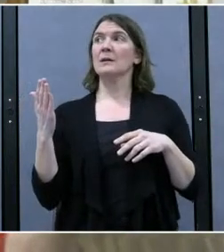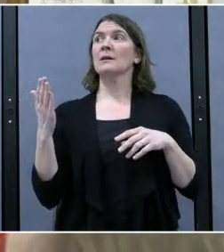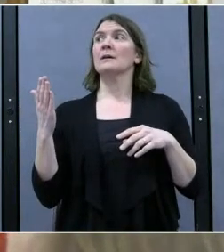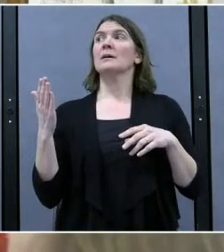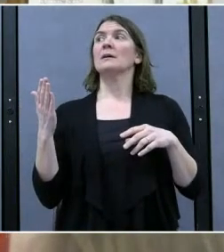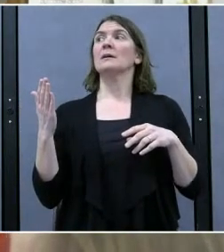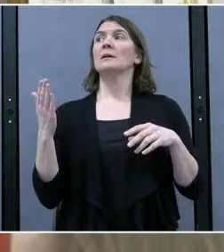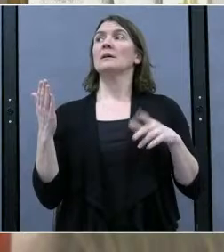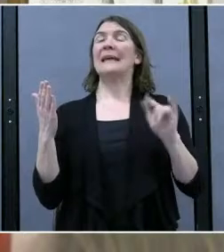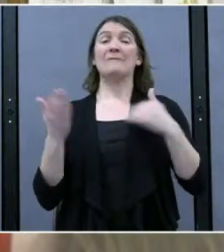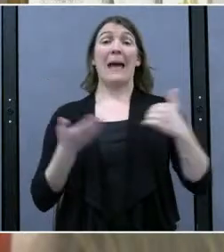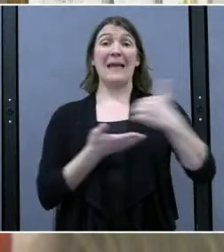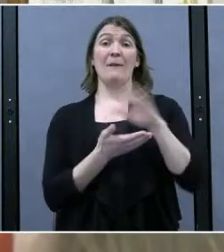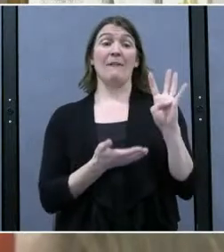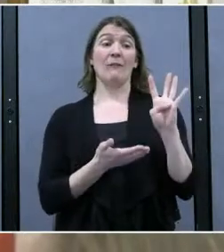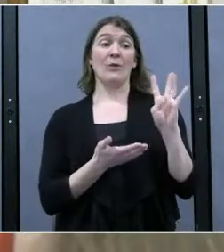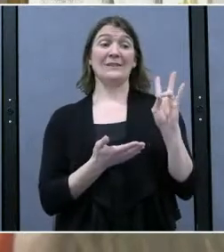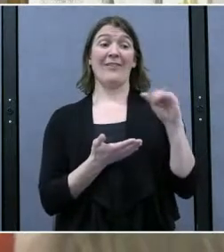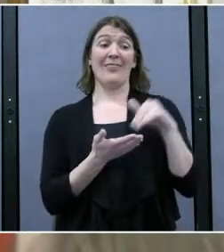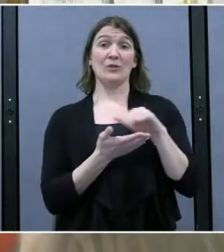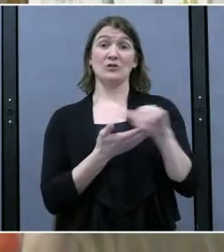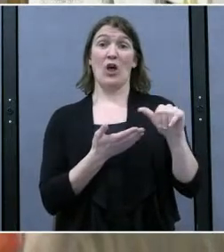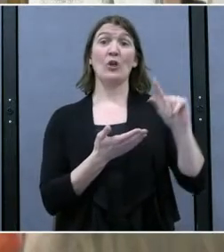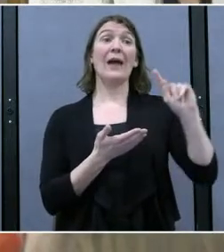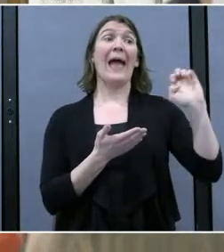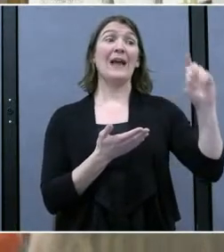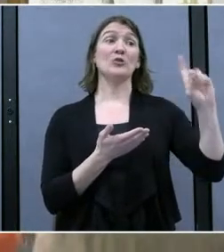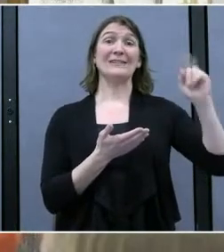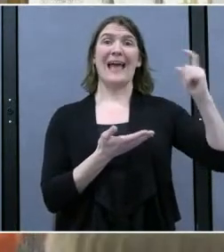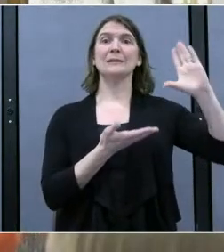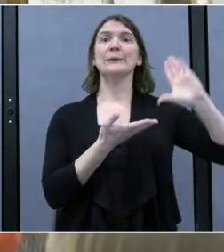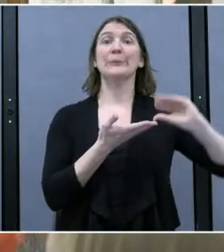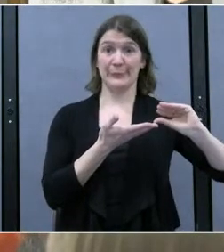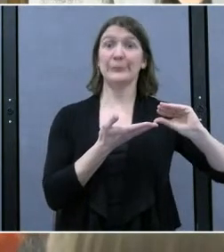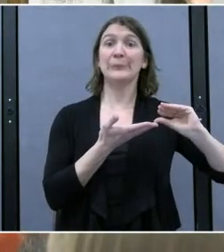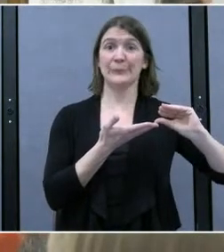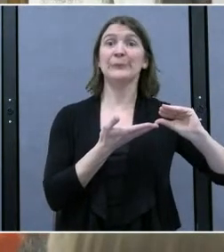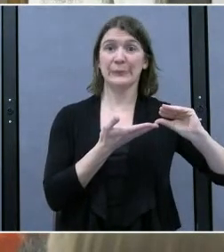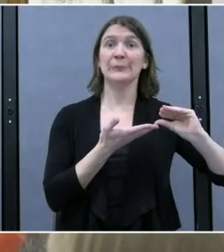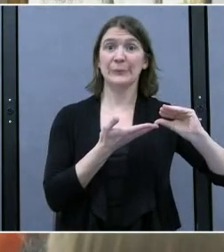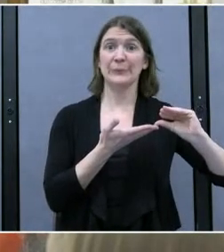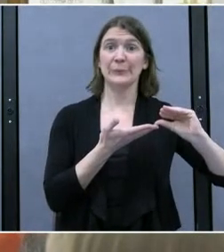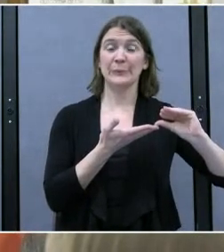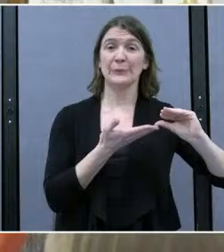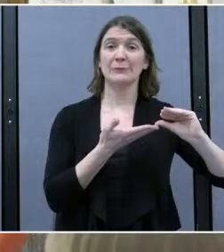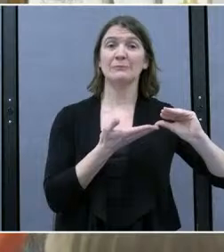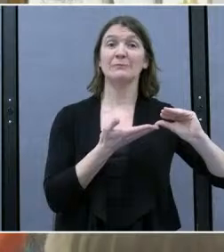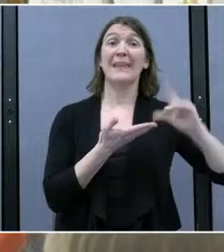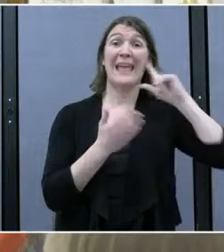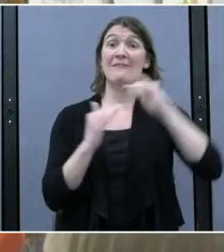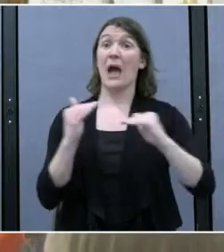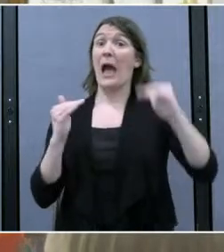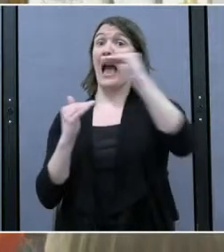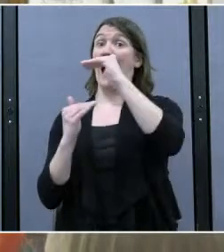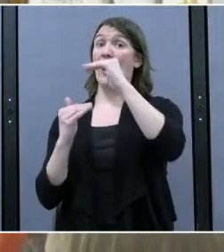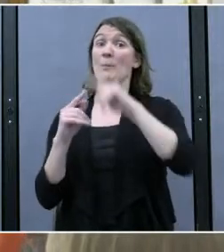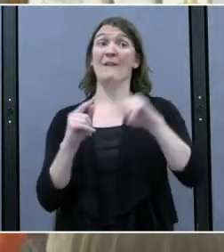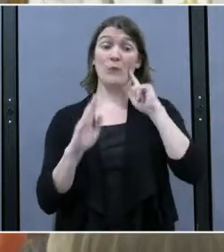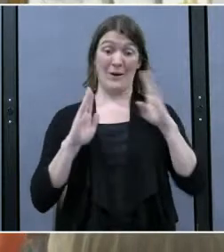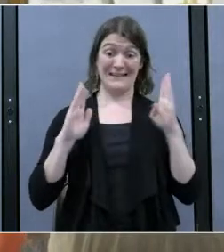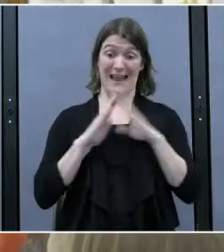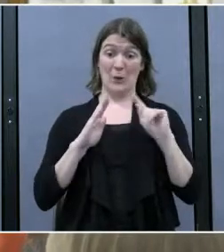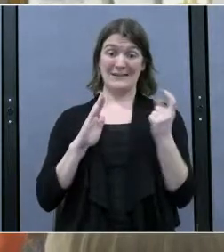get a tax break from the education taxes if your household income is higher, but for the